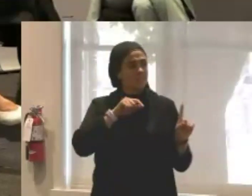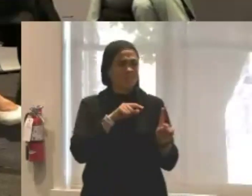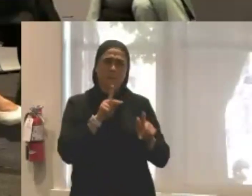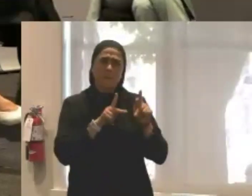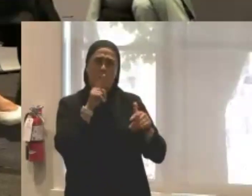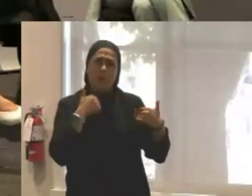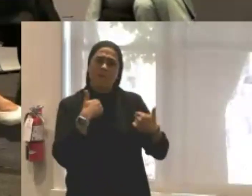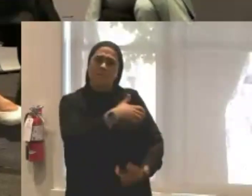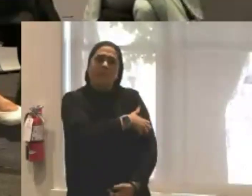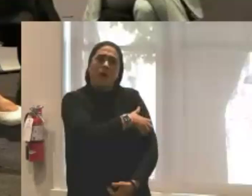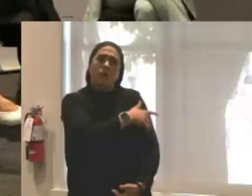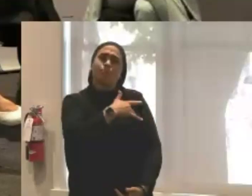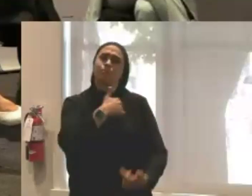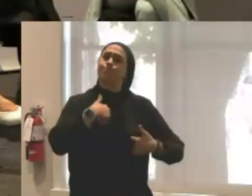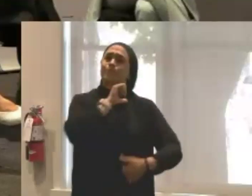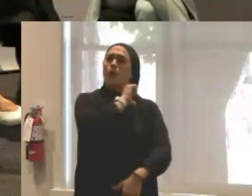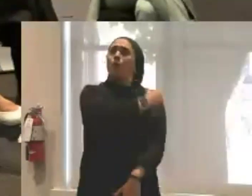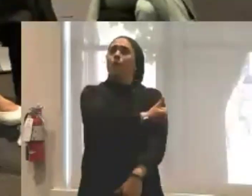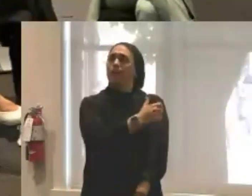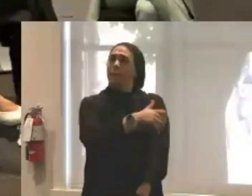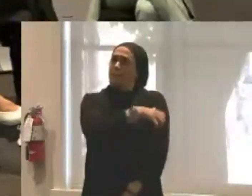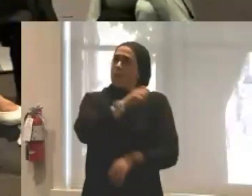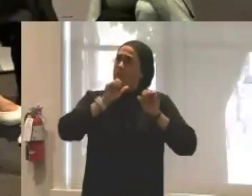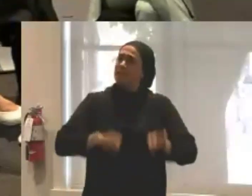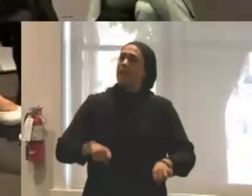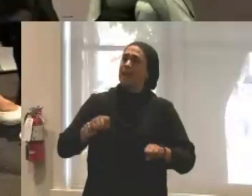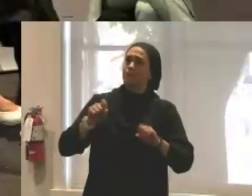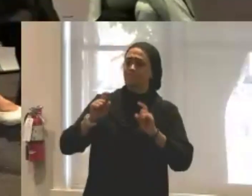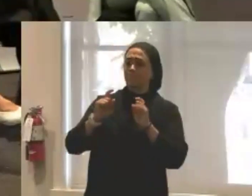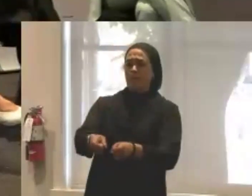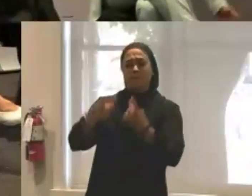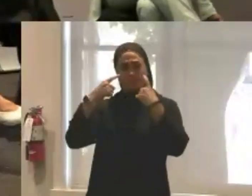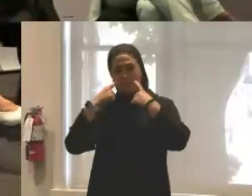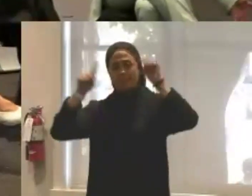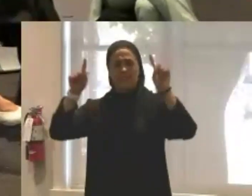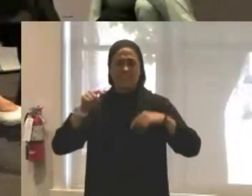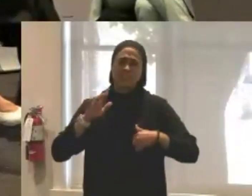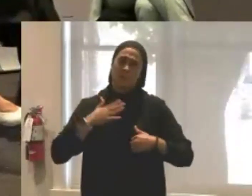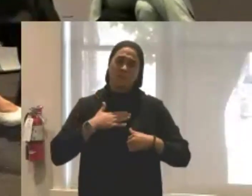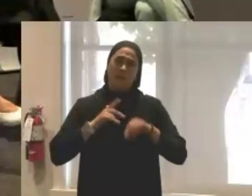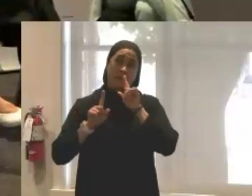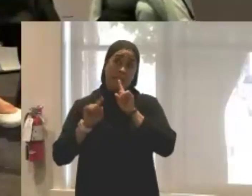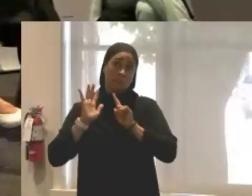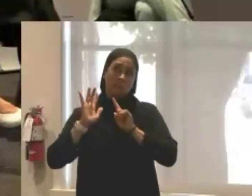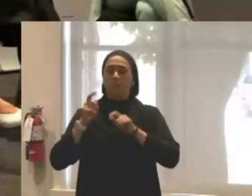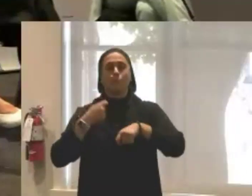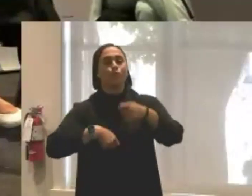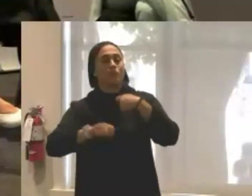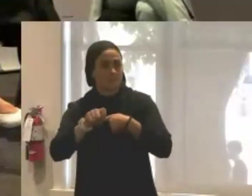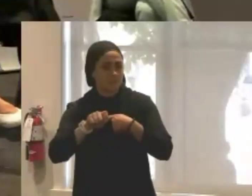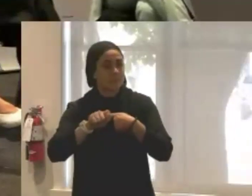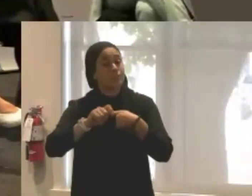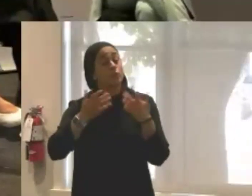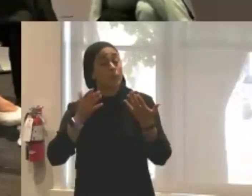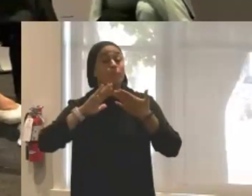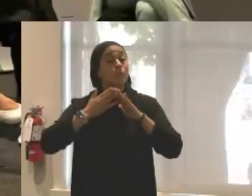to give success. So I'm gonna rethink my answer in terms of that. In terms of community programming, what we